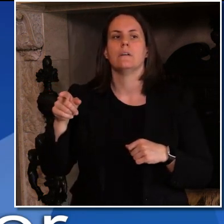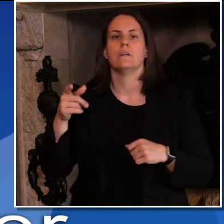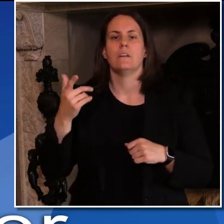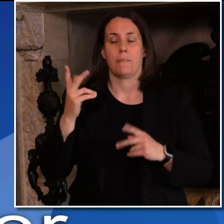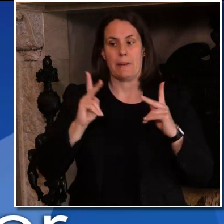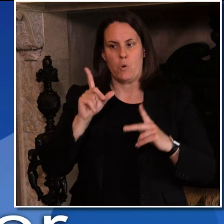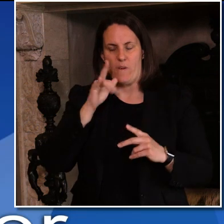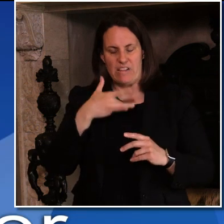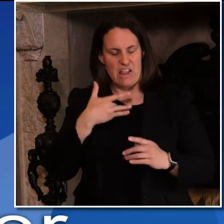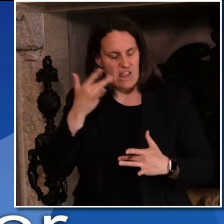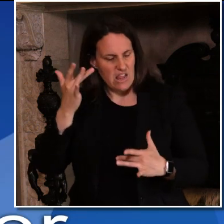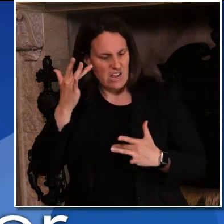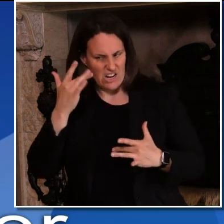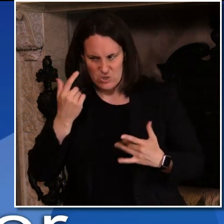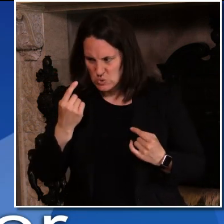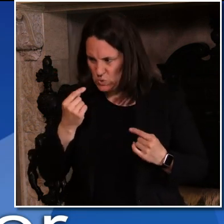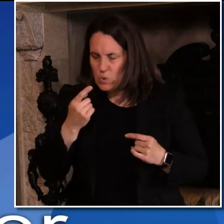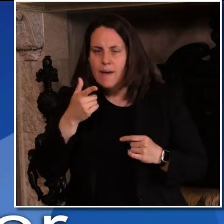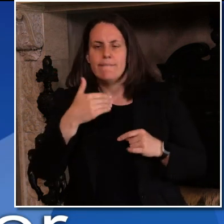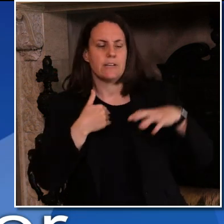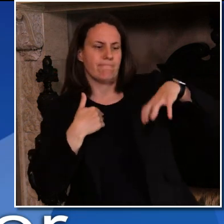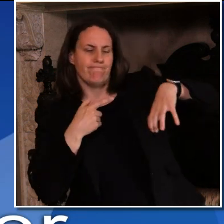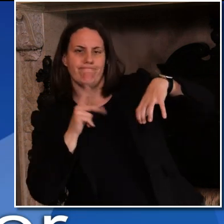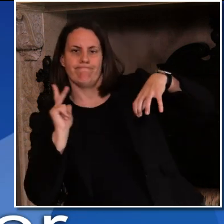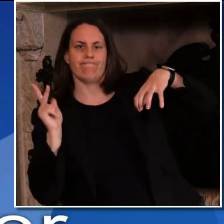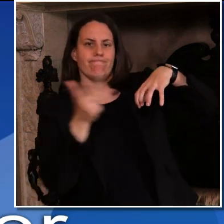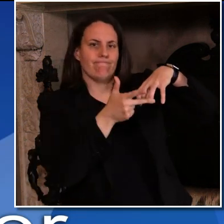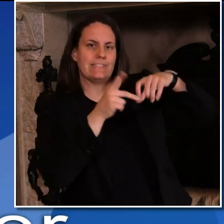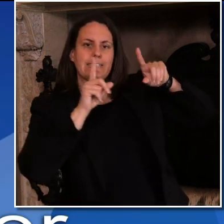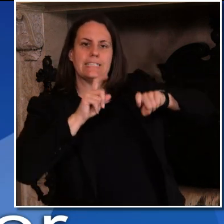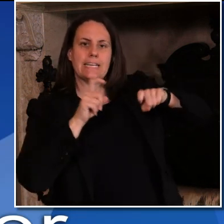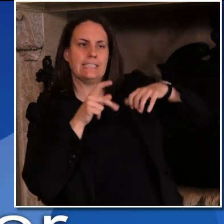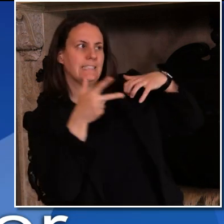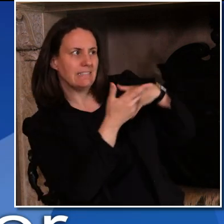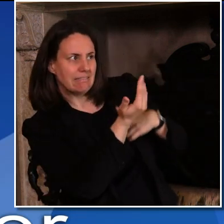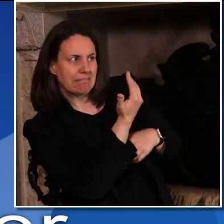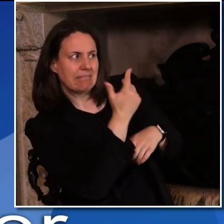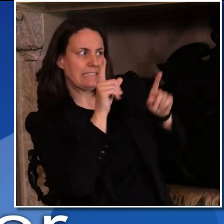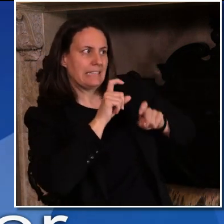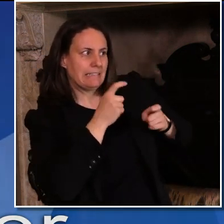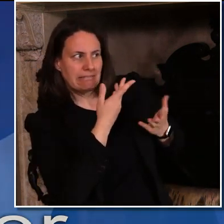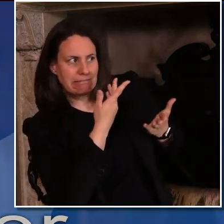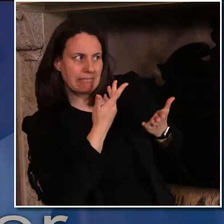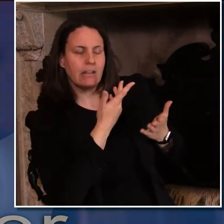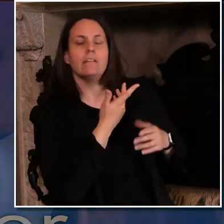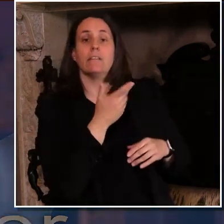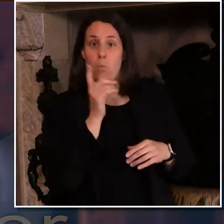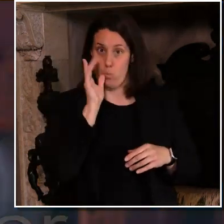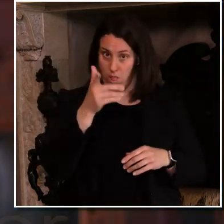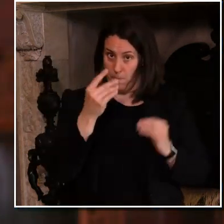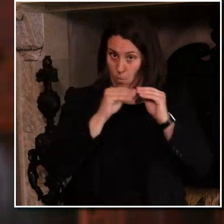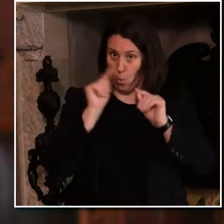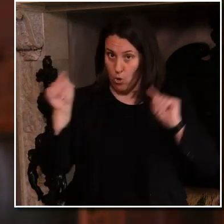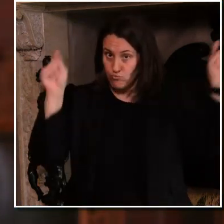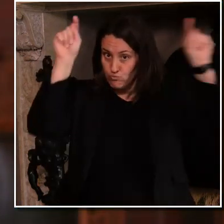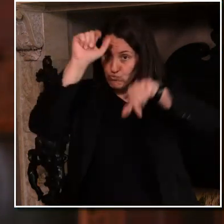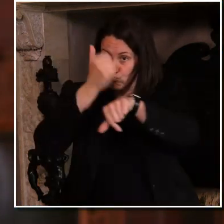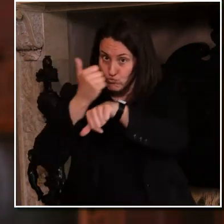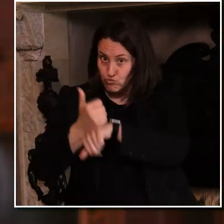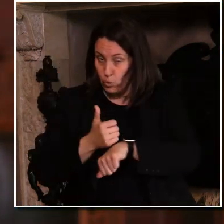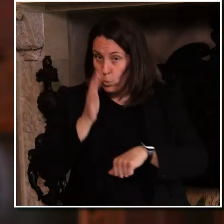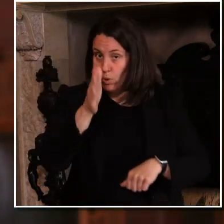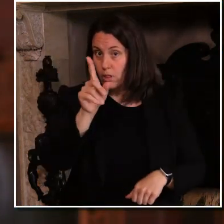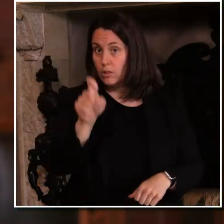be expanded, and what's preventing it from happening statewide? So Emily, it is absolutely